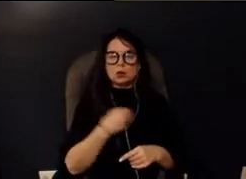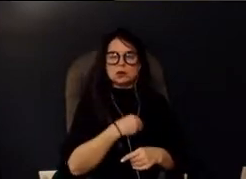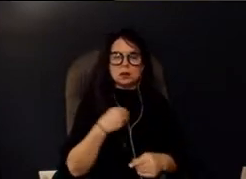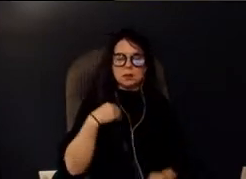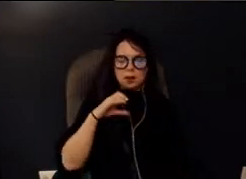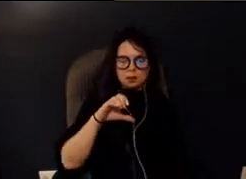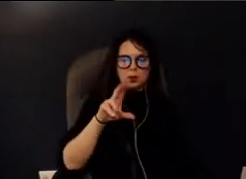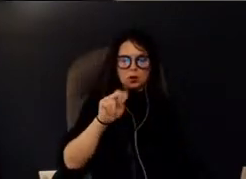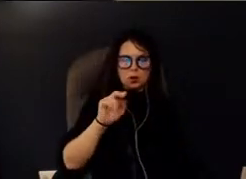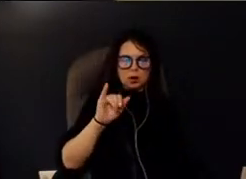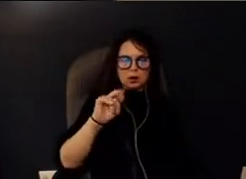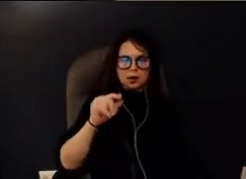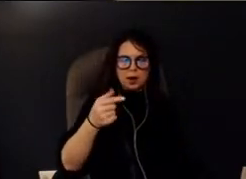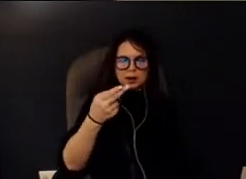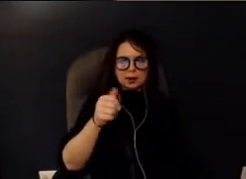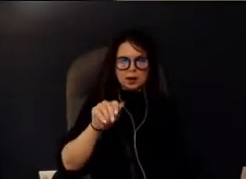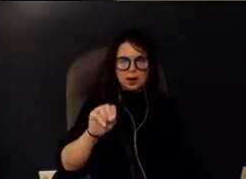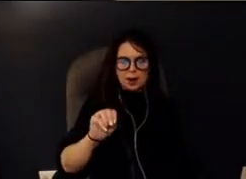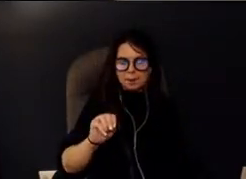Thank you, Madam President.